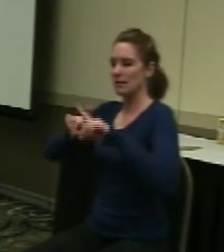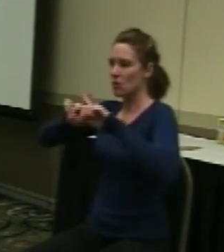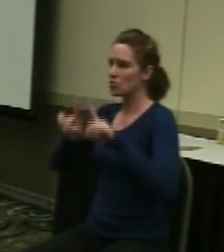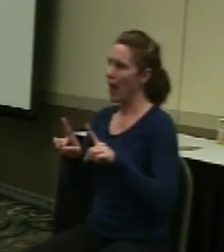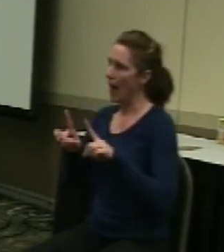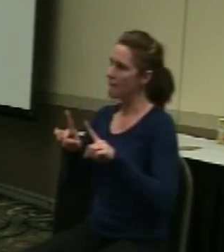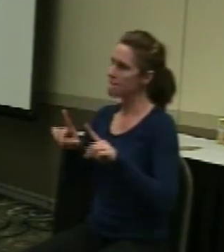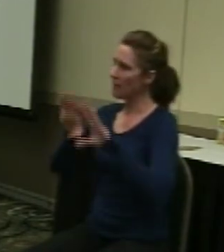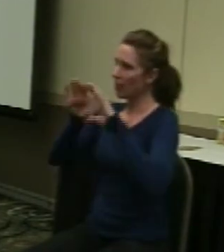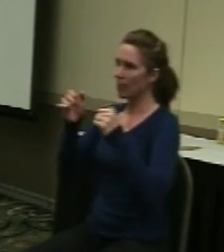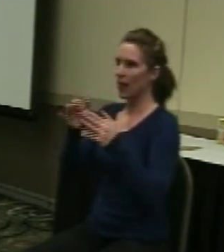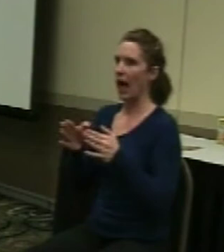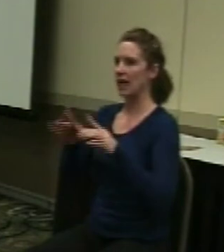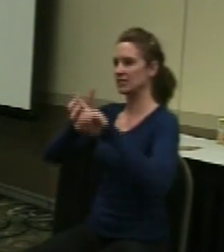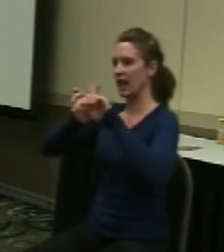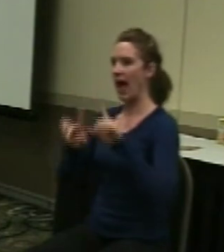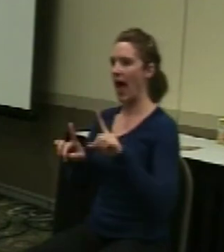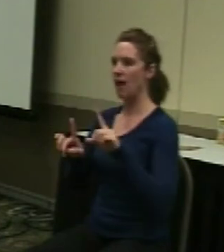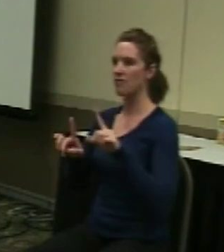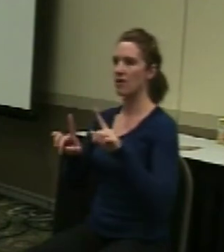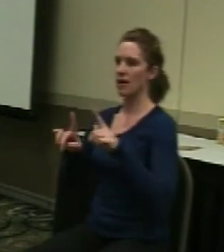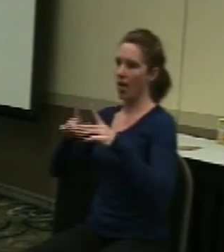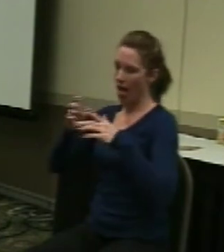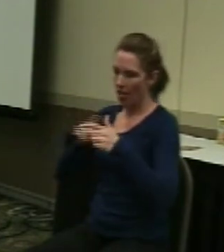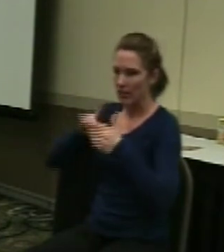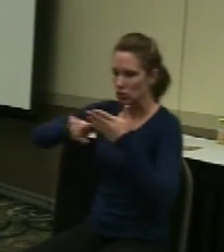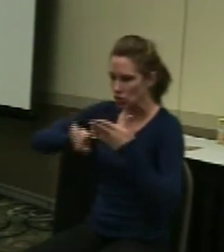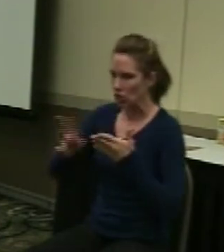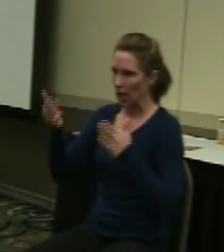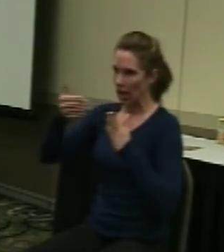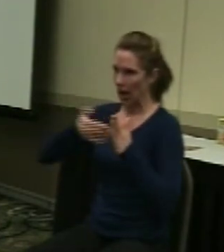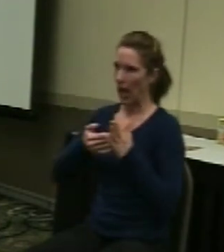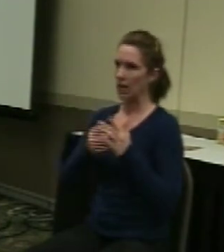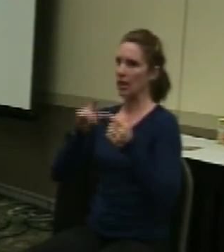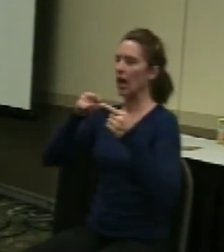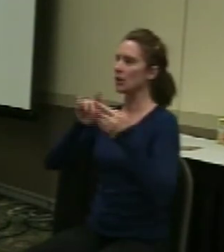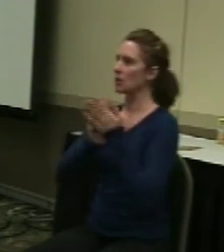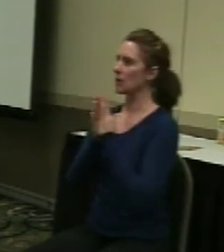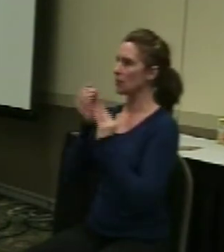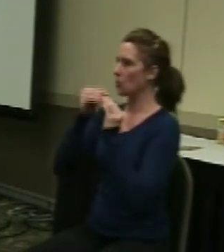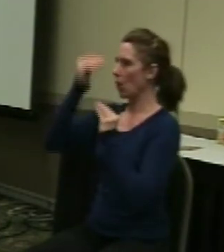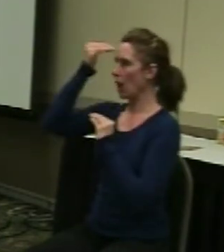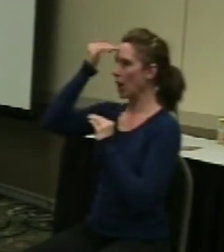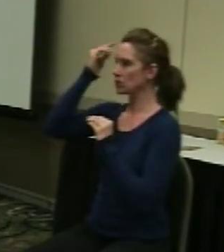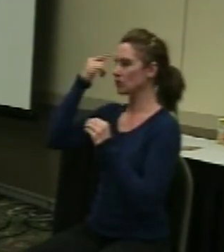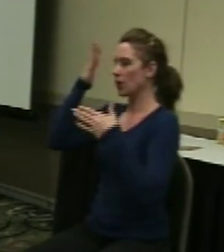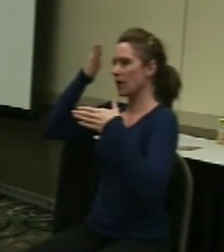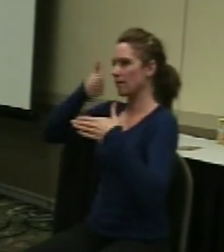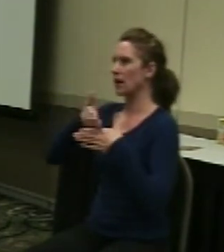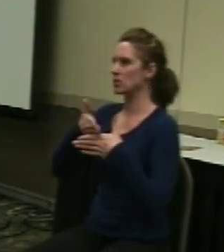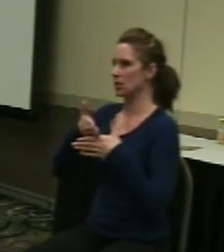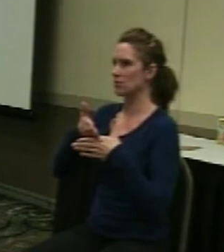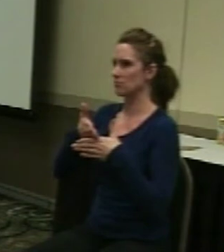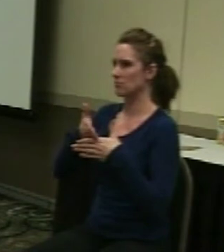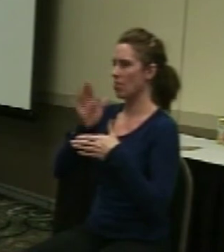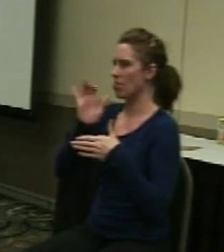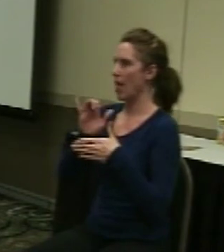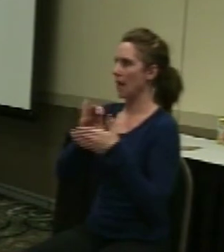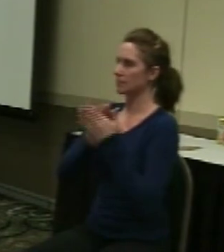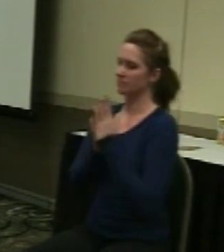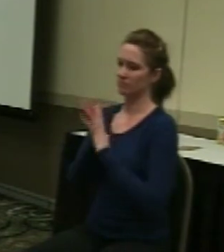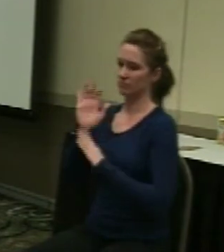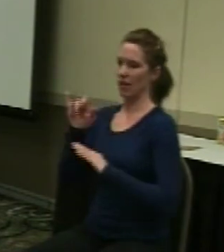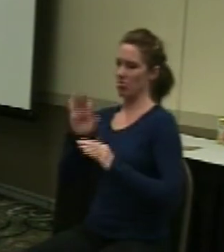again until he gets more conscious of the need for intervention, and the need for him to take care of